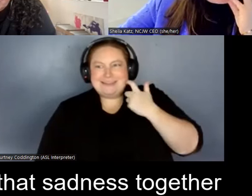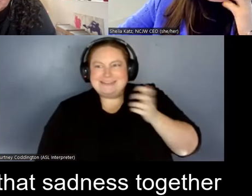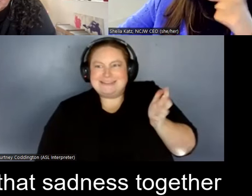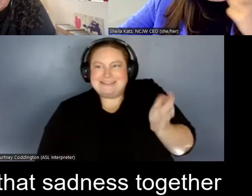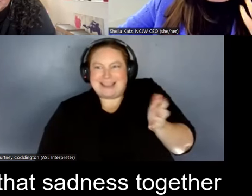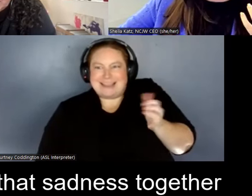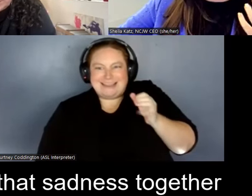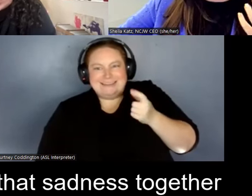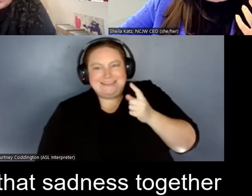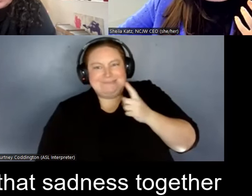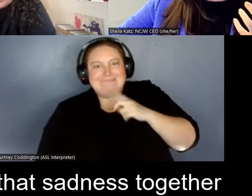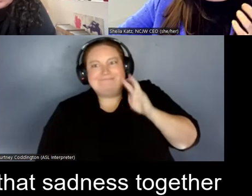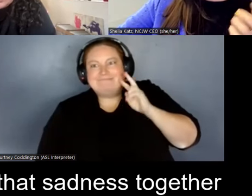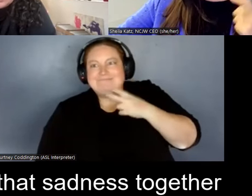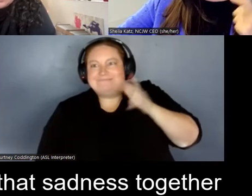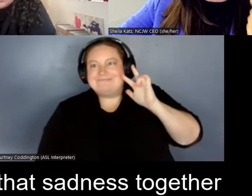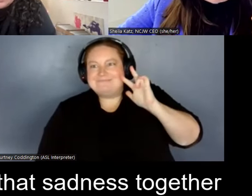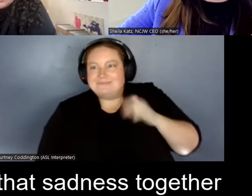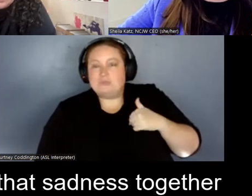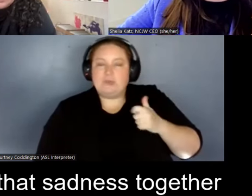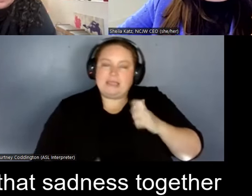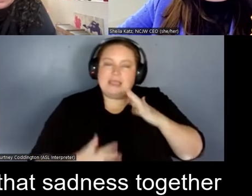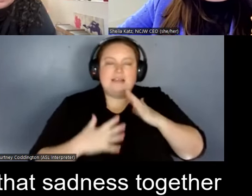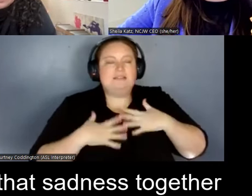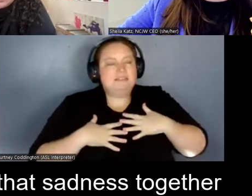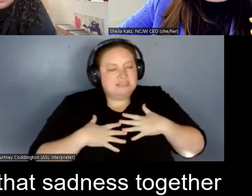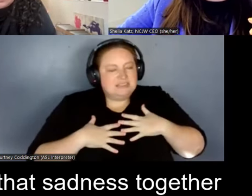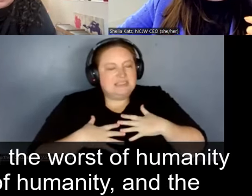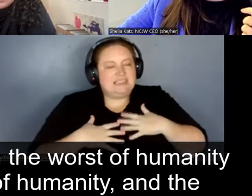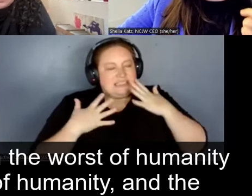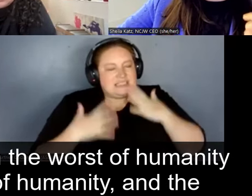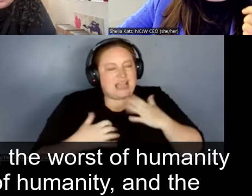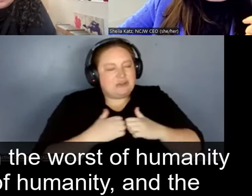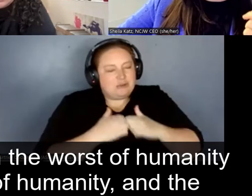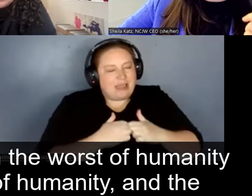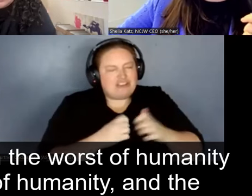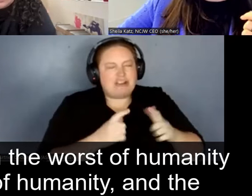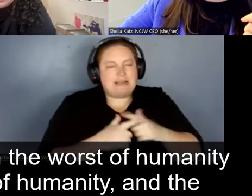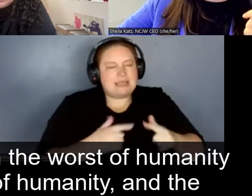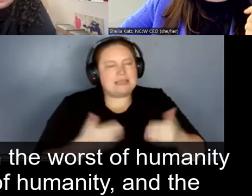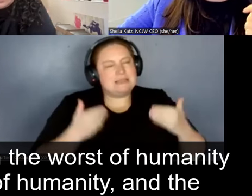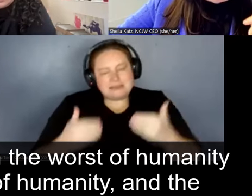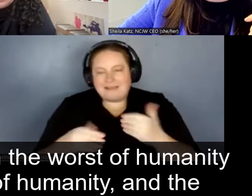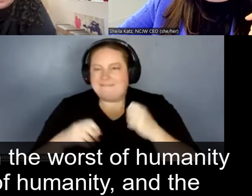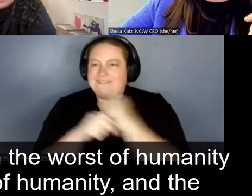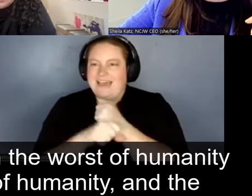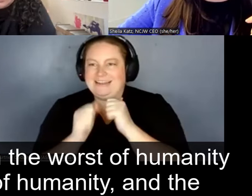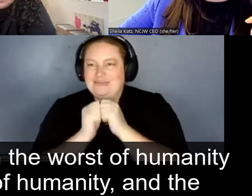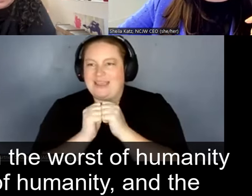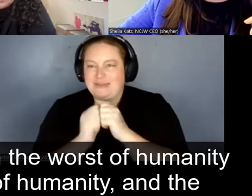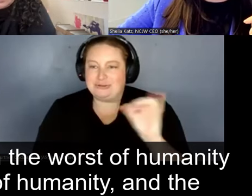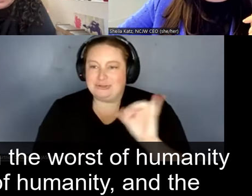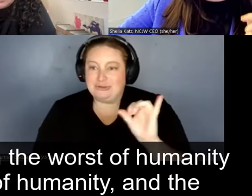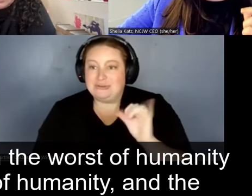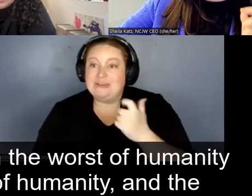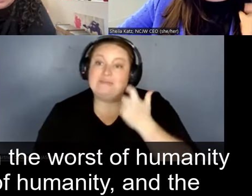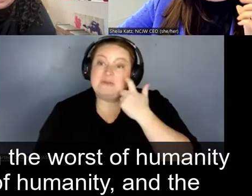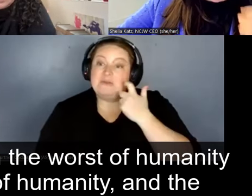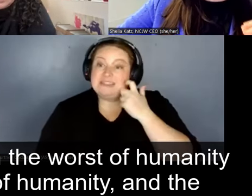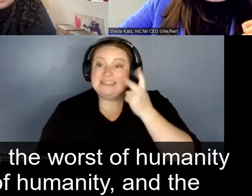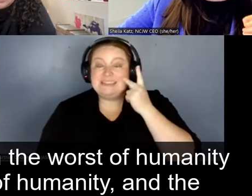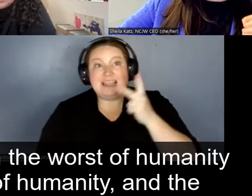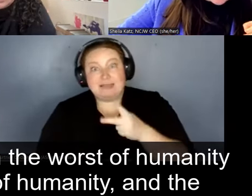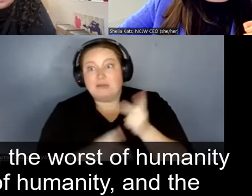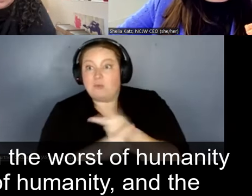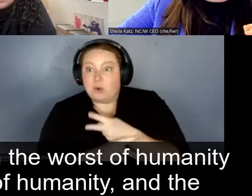together, we can sit in that sadness together and then fight it together too. I think we've really seen the worst of humanity recently, like